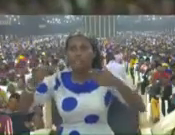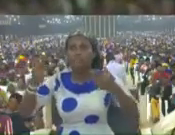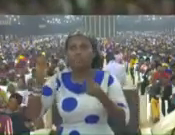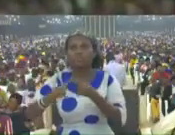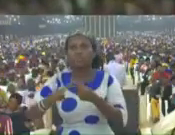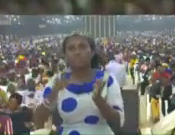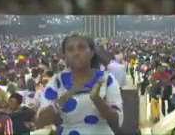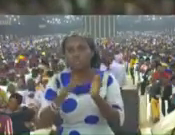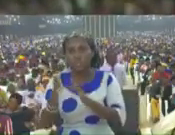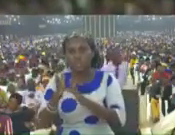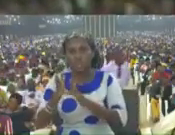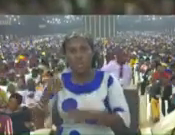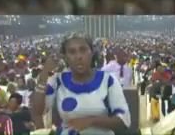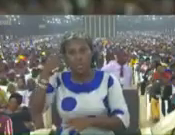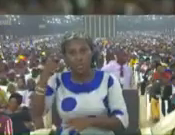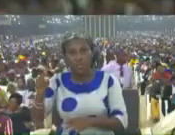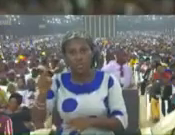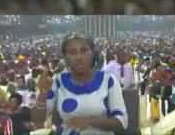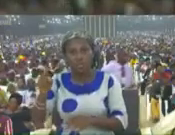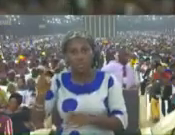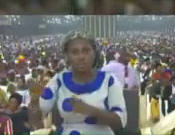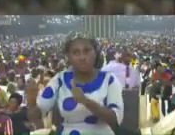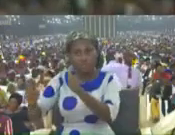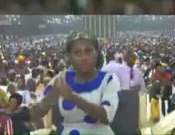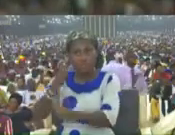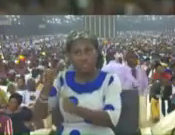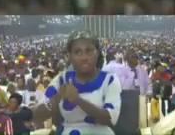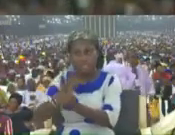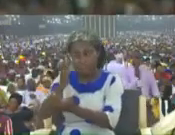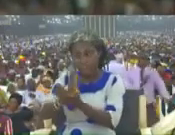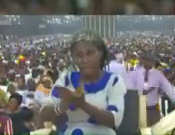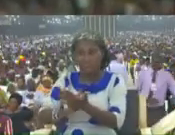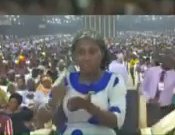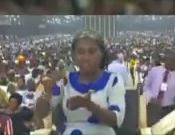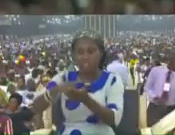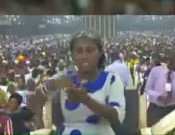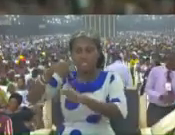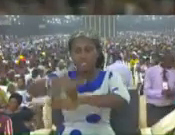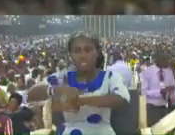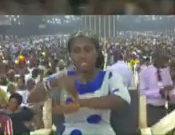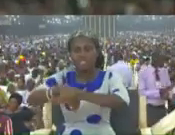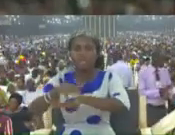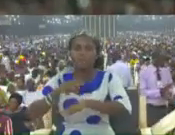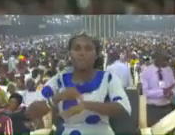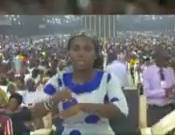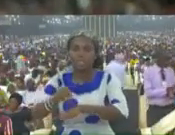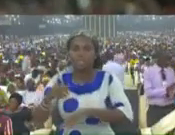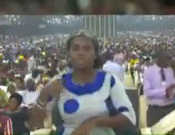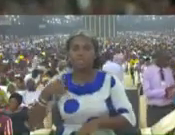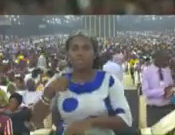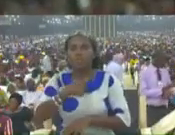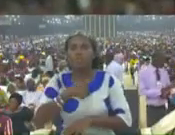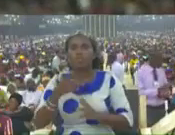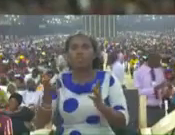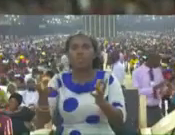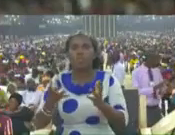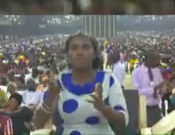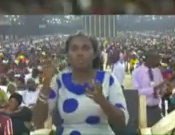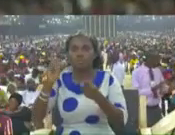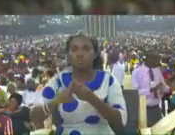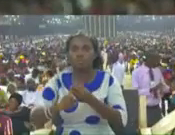And so for the first part of tonight's message, we will want to go to